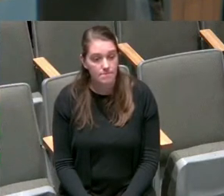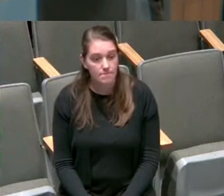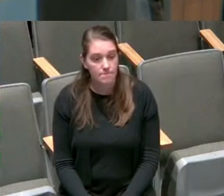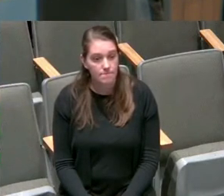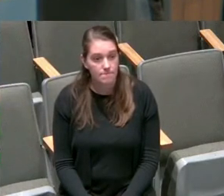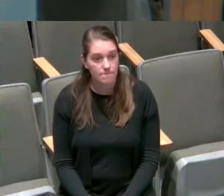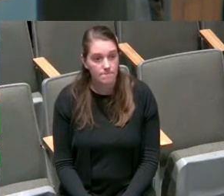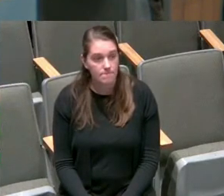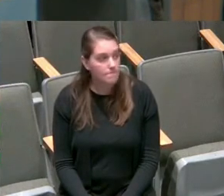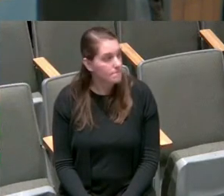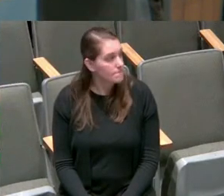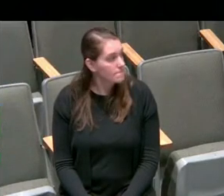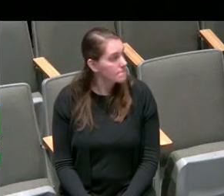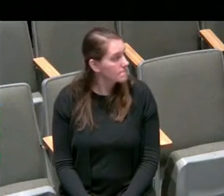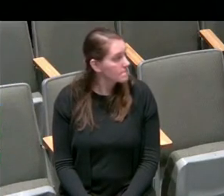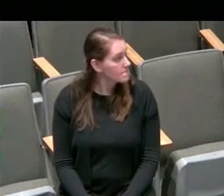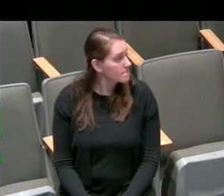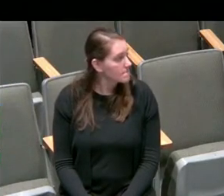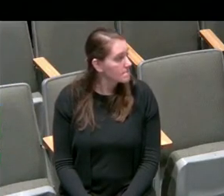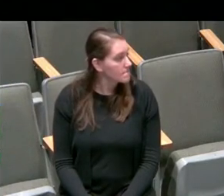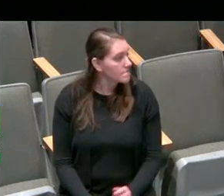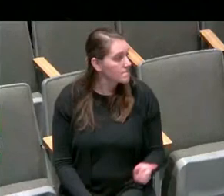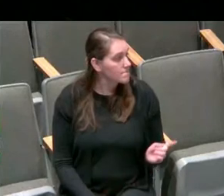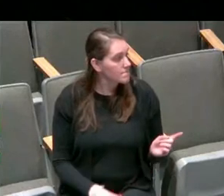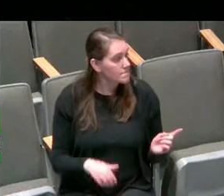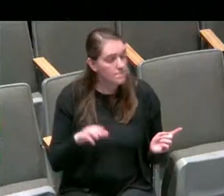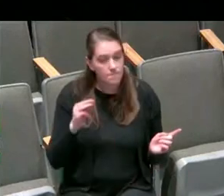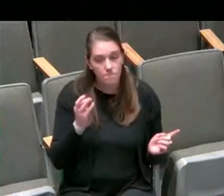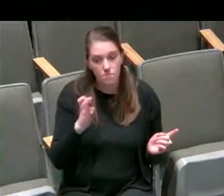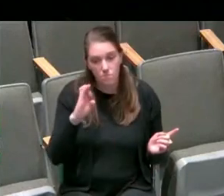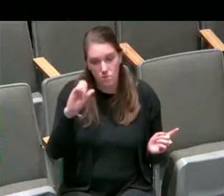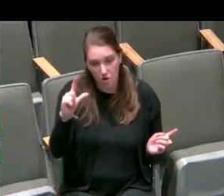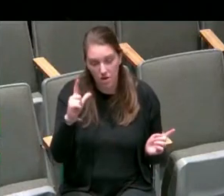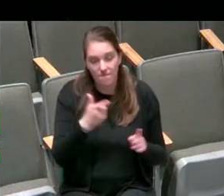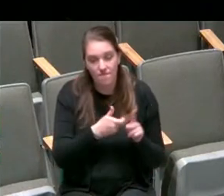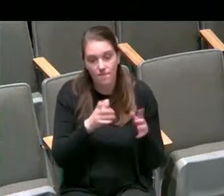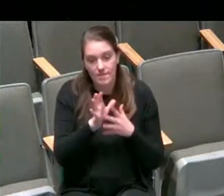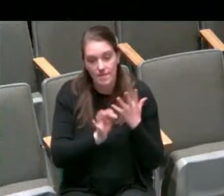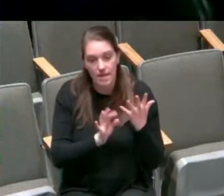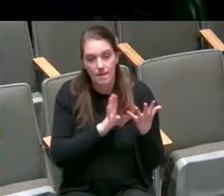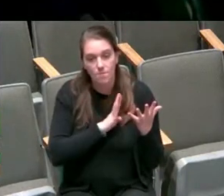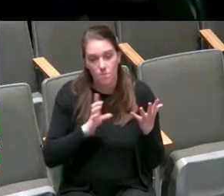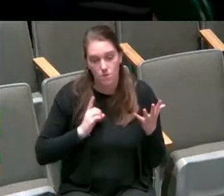Muriel Muriel Kramer for the select board we recommend approval